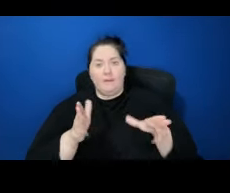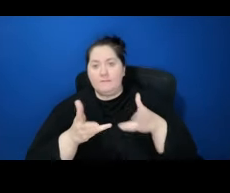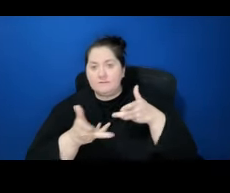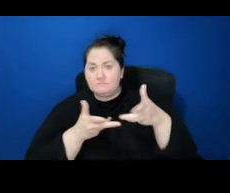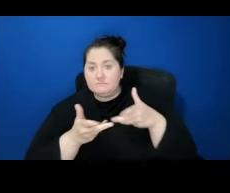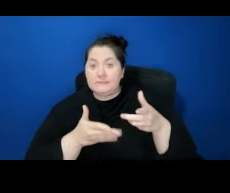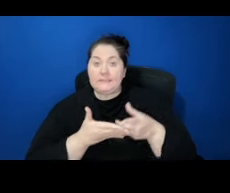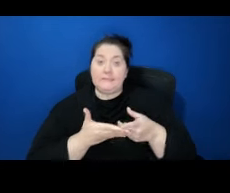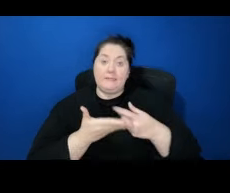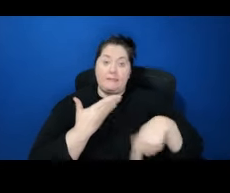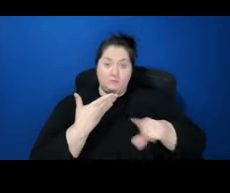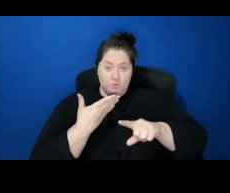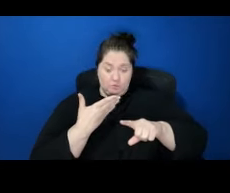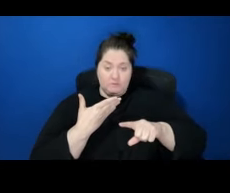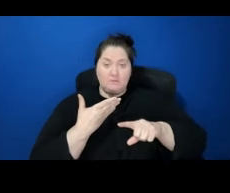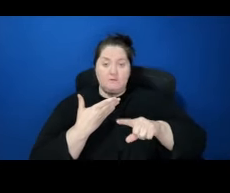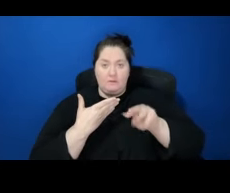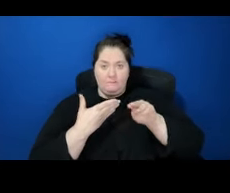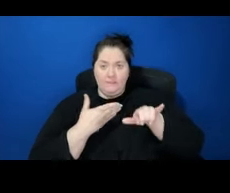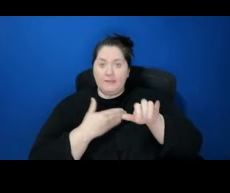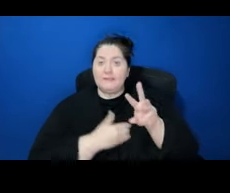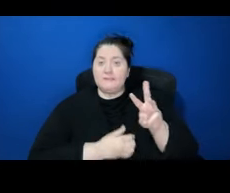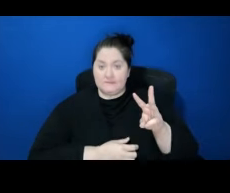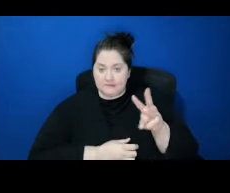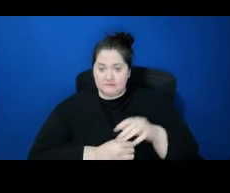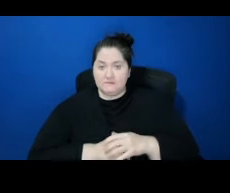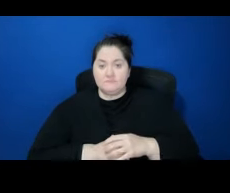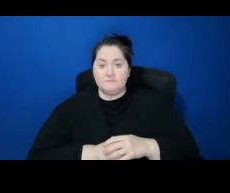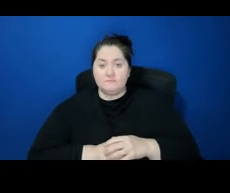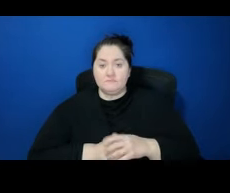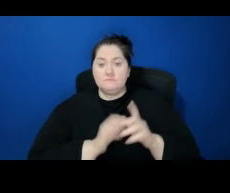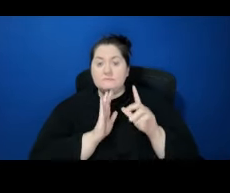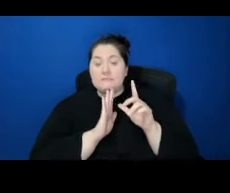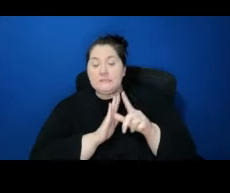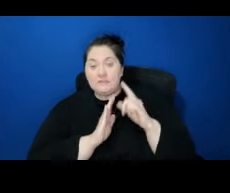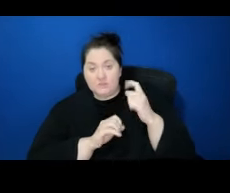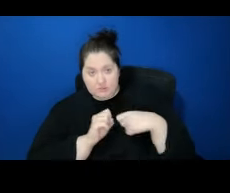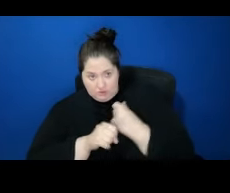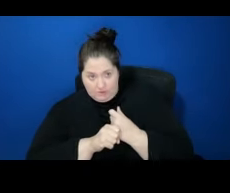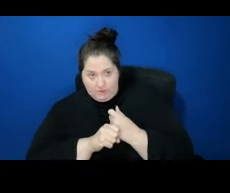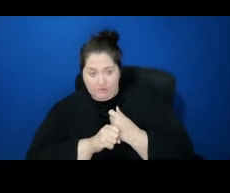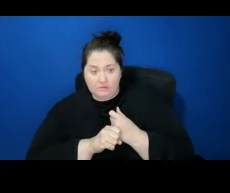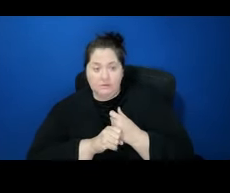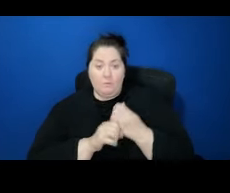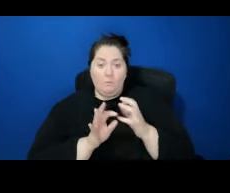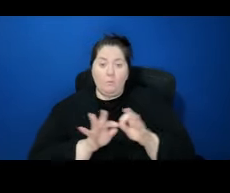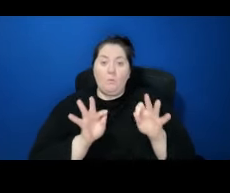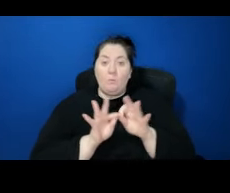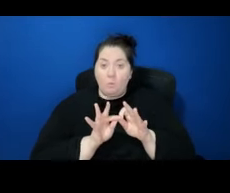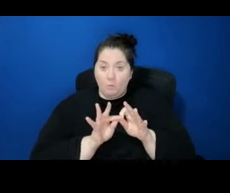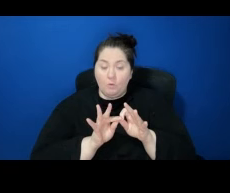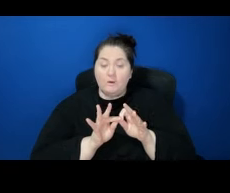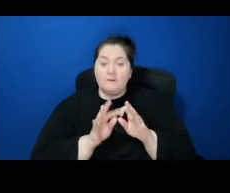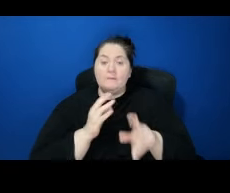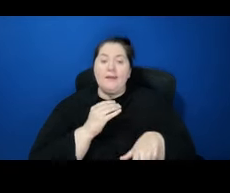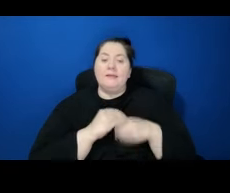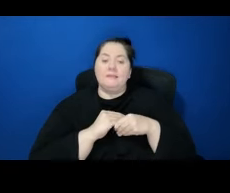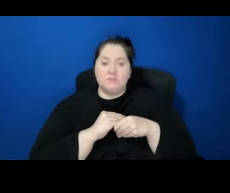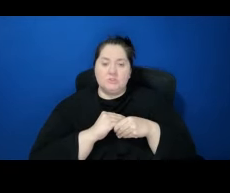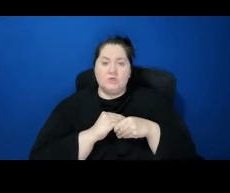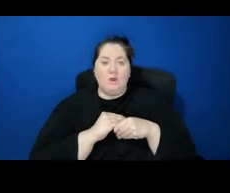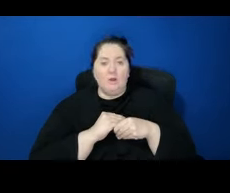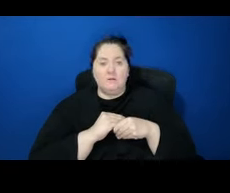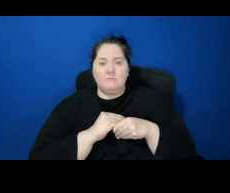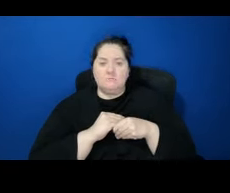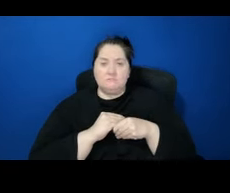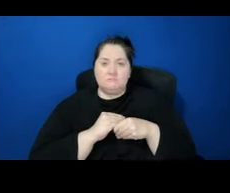week on May 6. Later this year, and importantly, there will be an additional